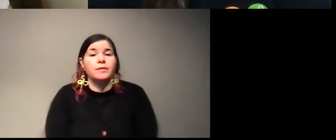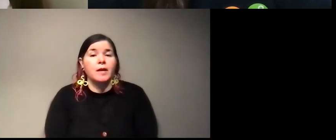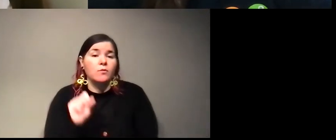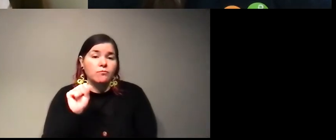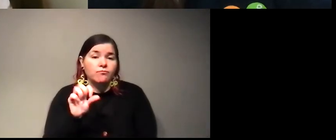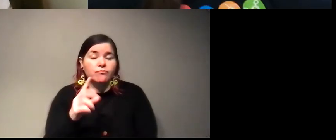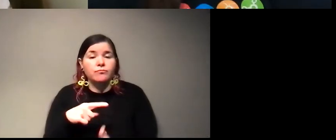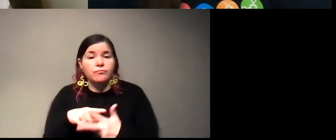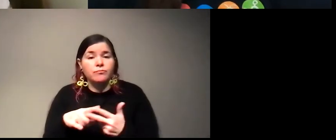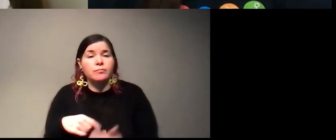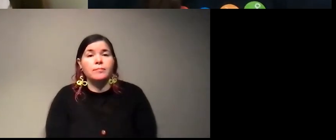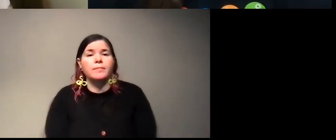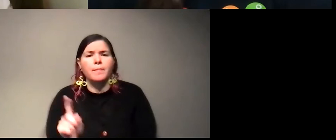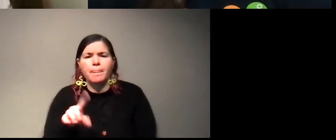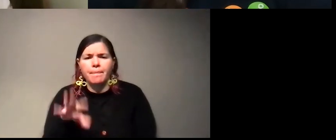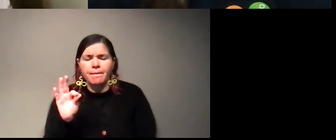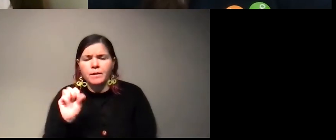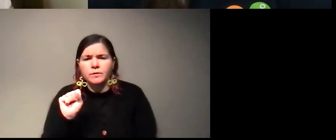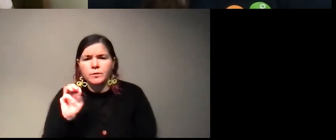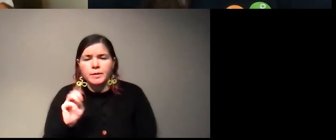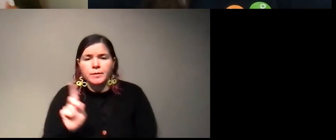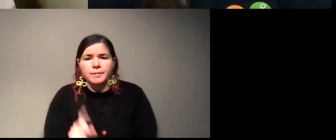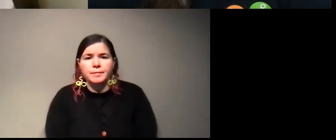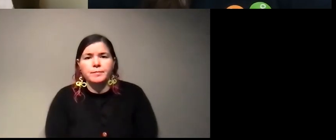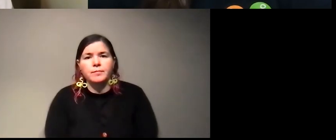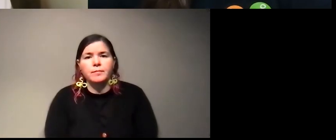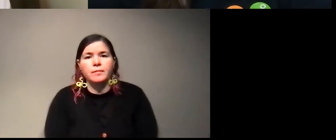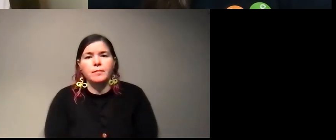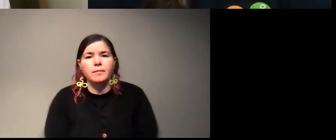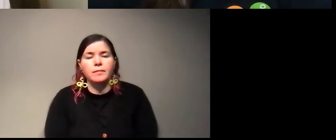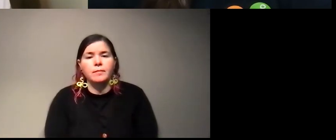plug. Awesome. And where can we find you on social media?